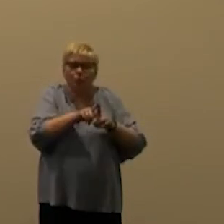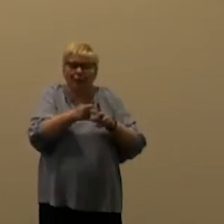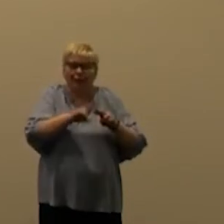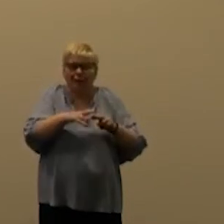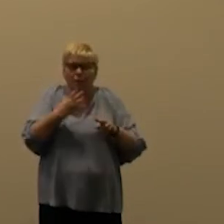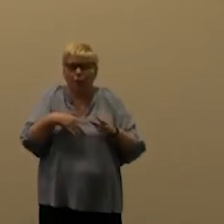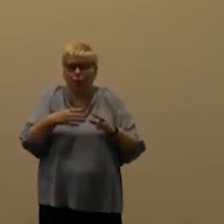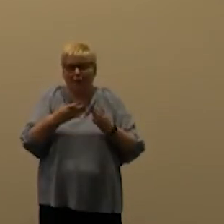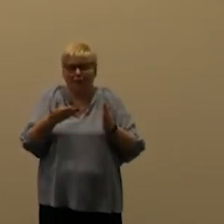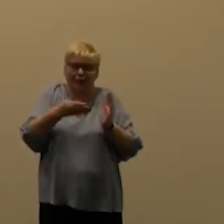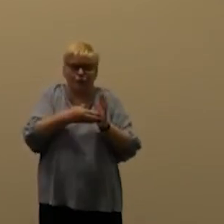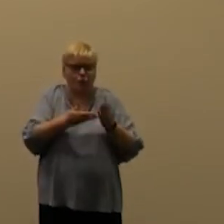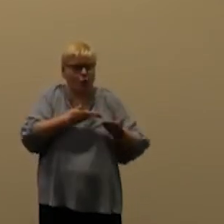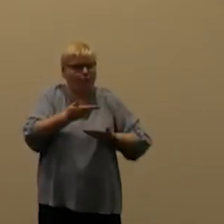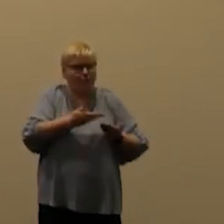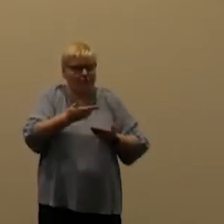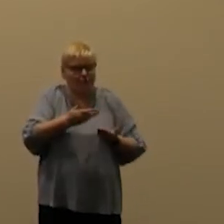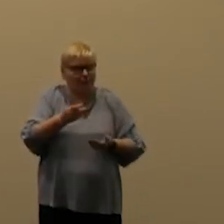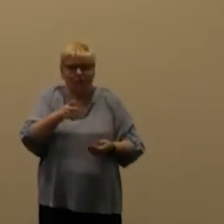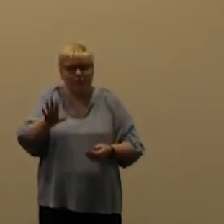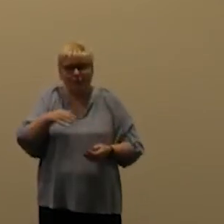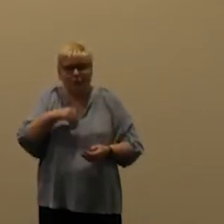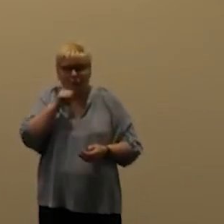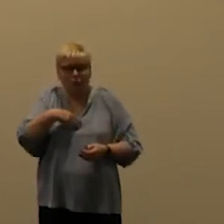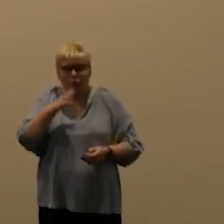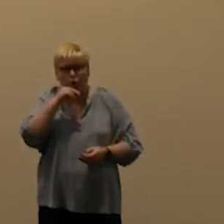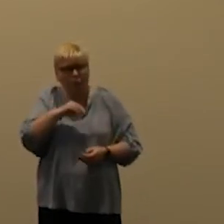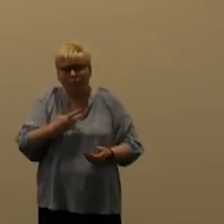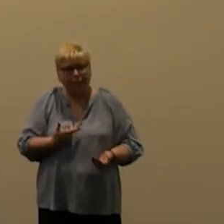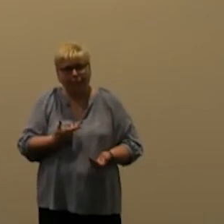this conversation with us, because I promise you we will not stop talking.